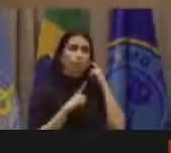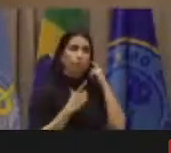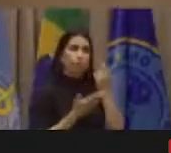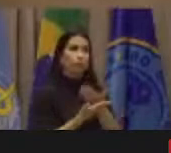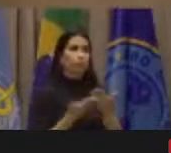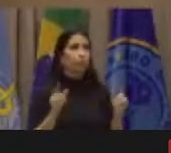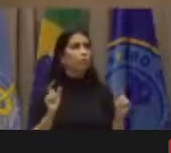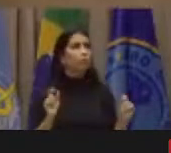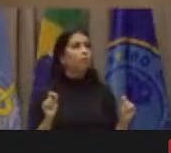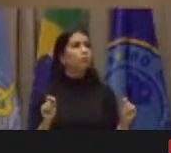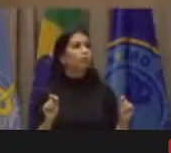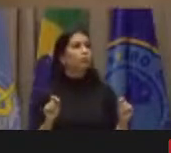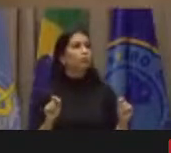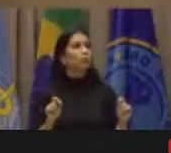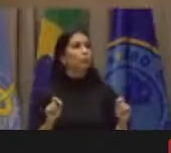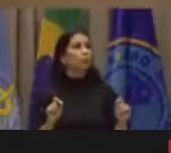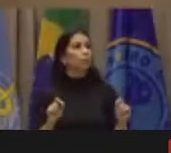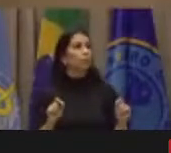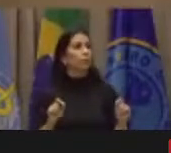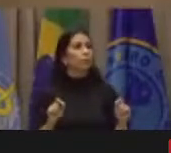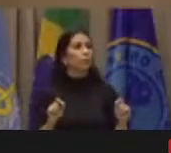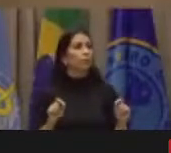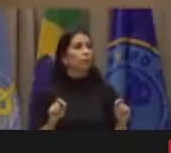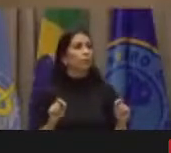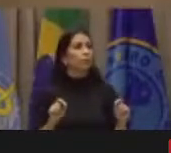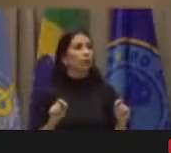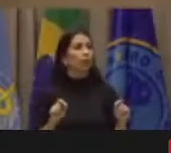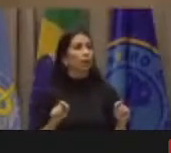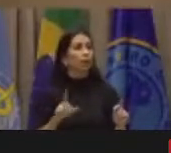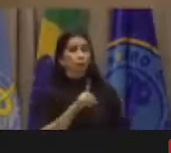one of our cases was a diabetic